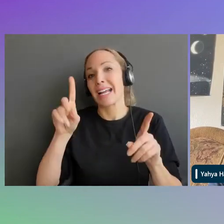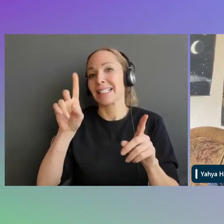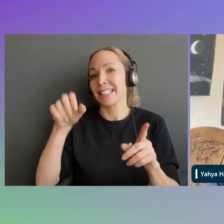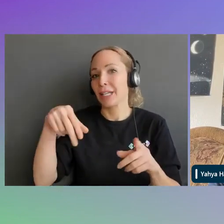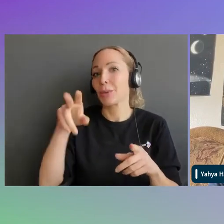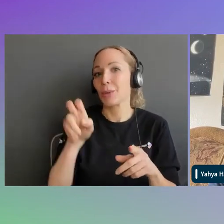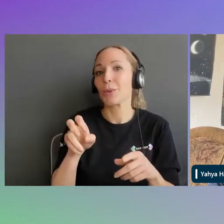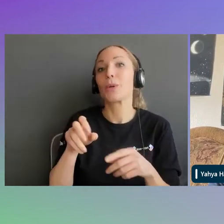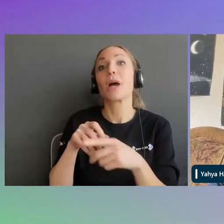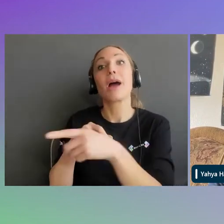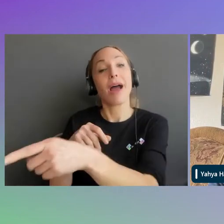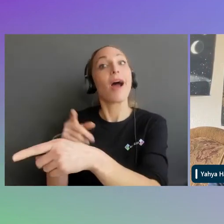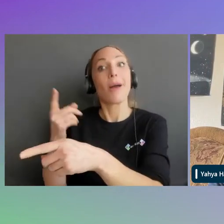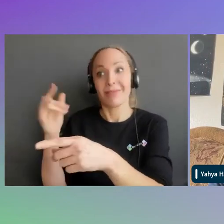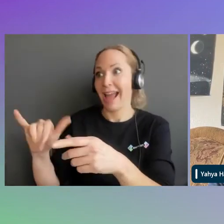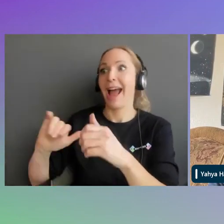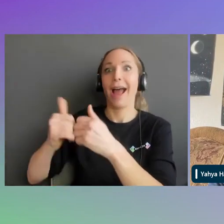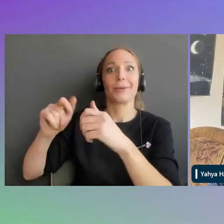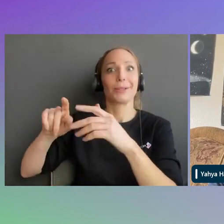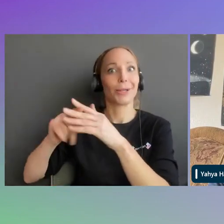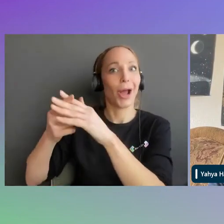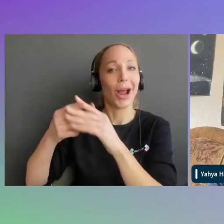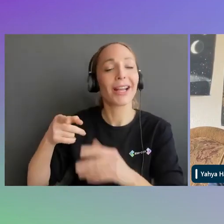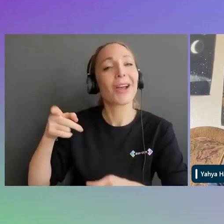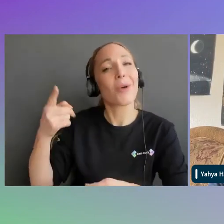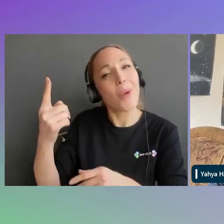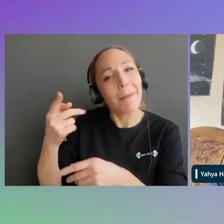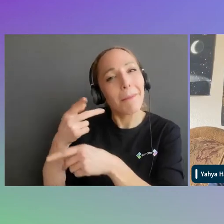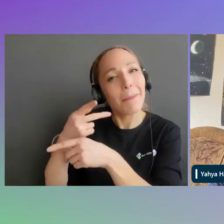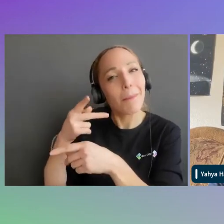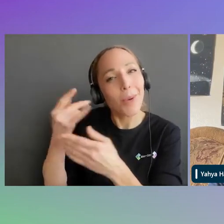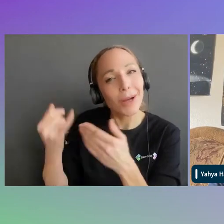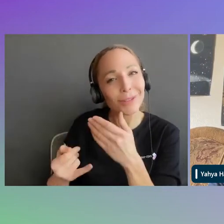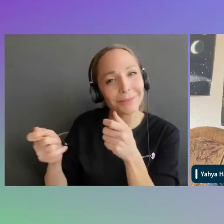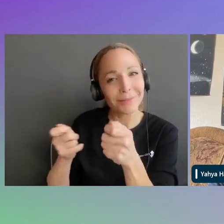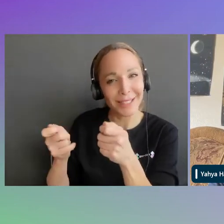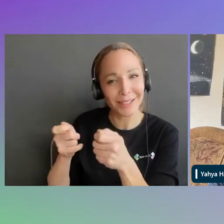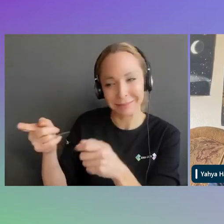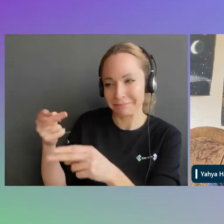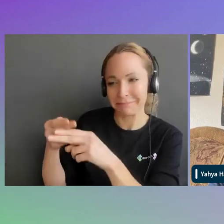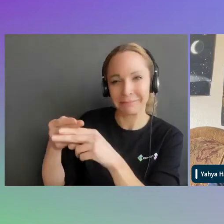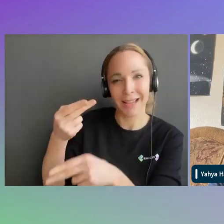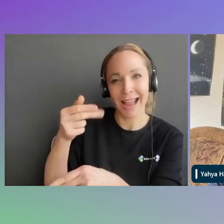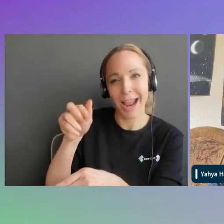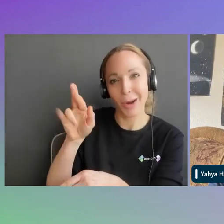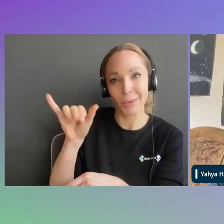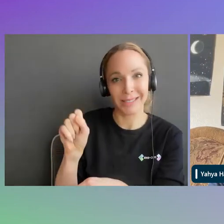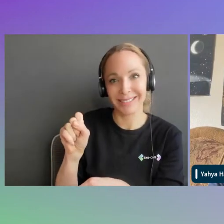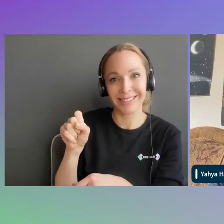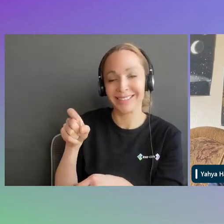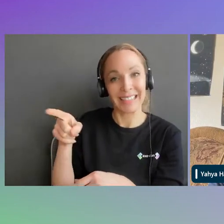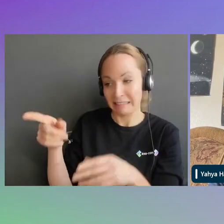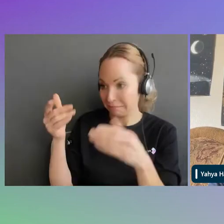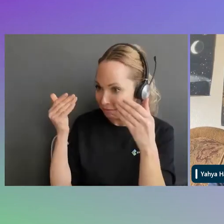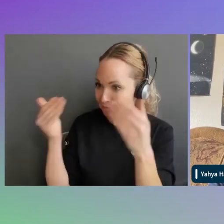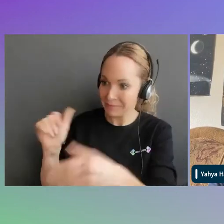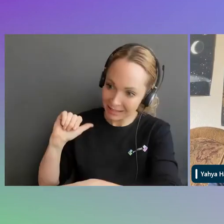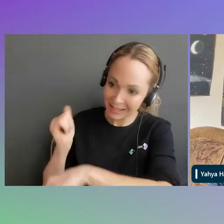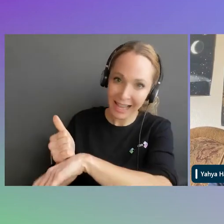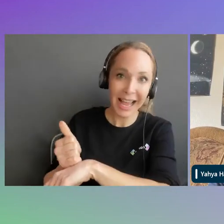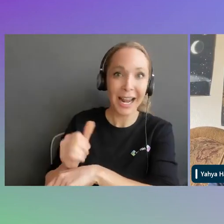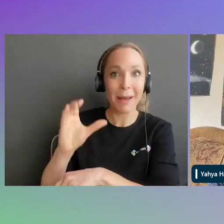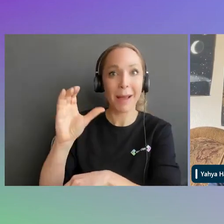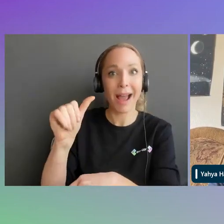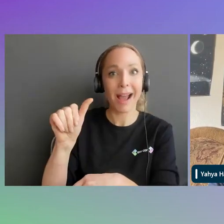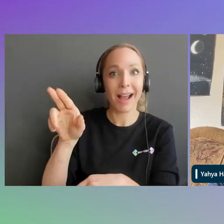now, Harris, he actually created Cauldron React as a creative time project. And then that's kind of when we did